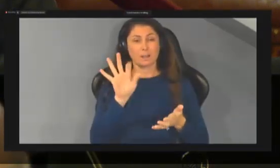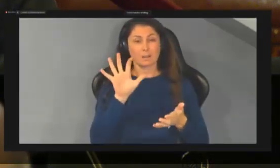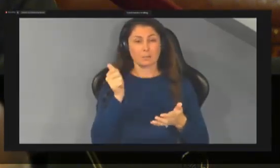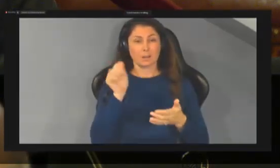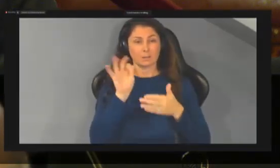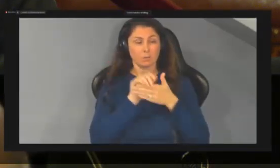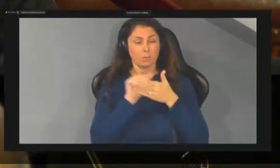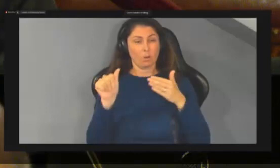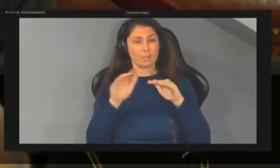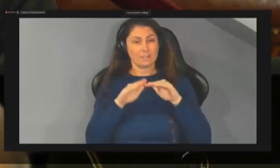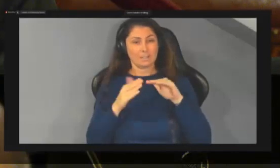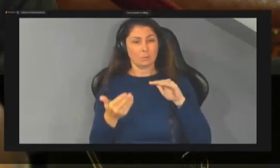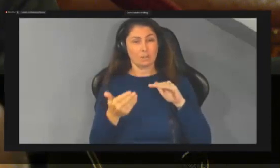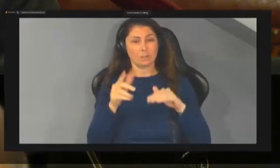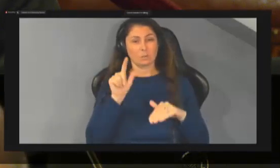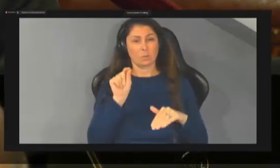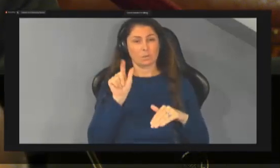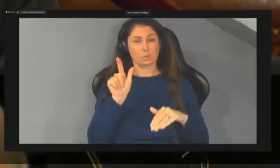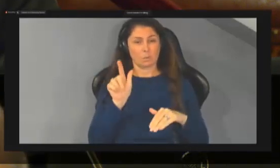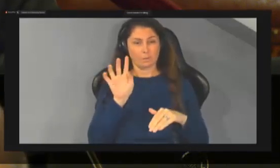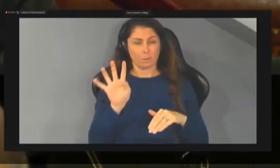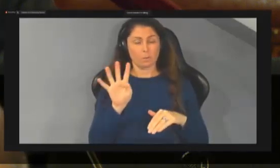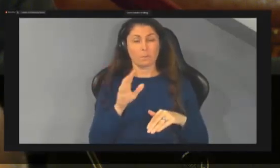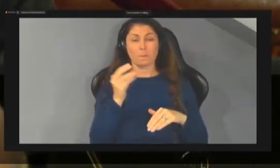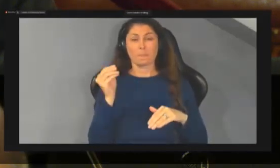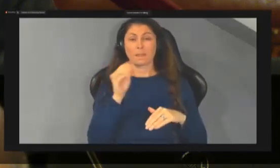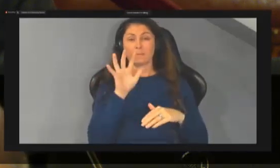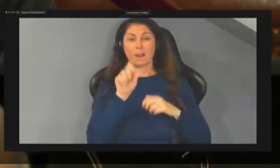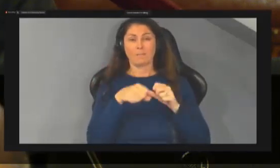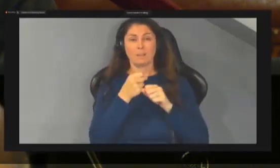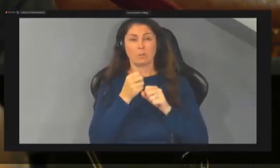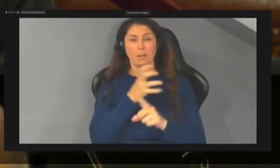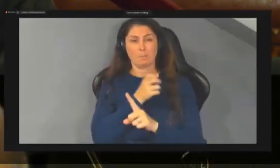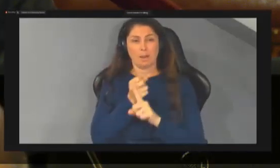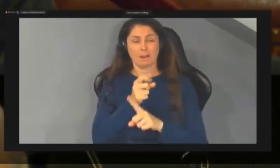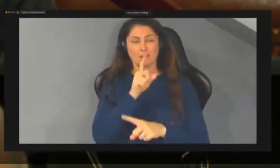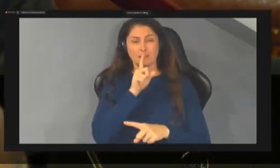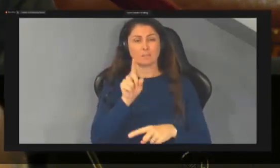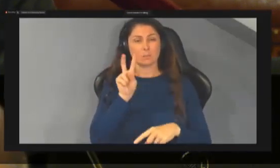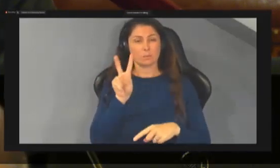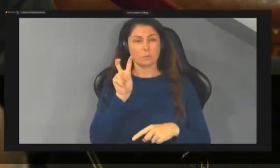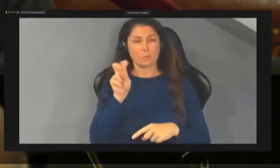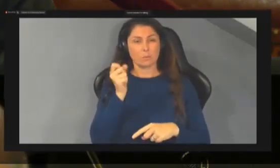$40,919 decrease in 2024, and the five-year impact is a